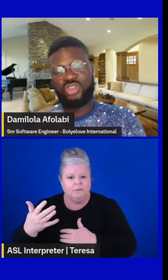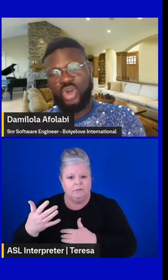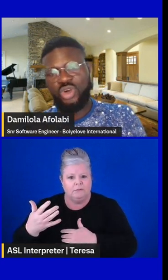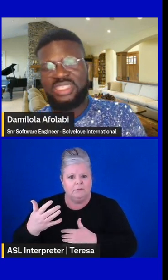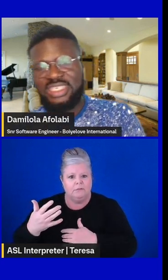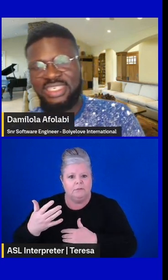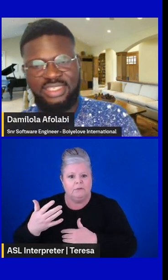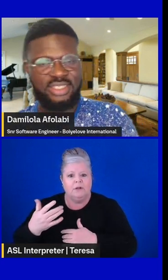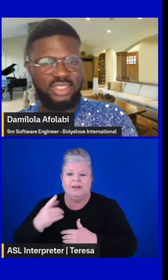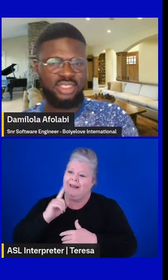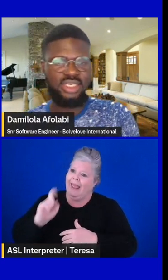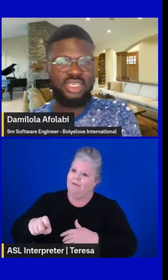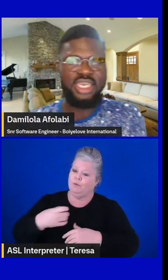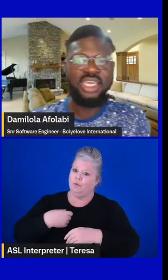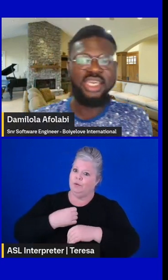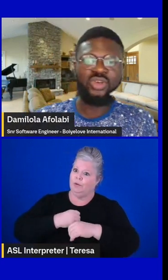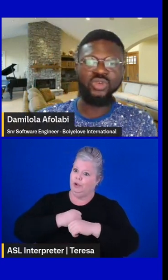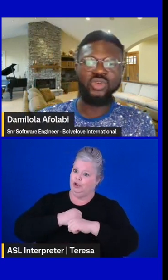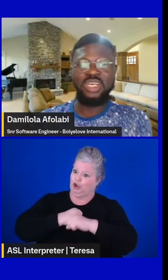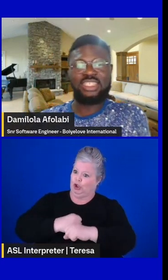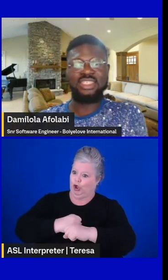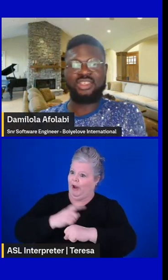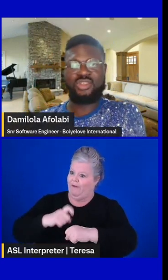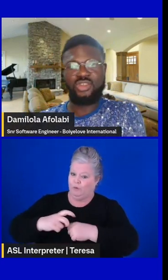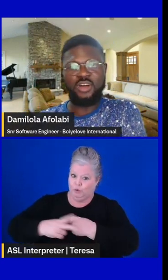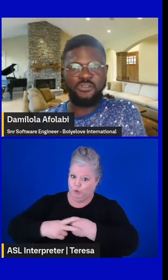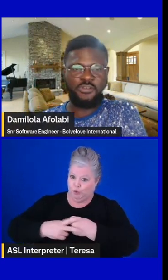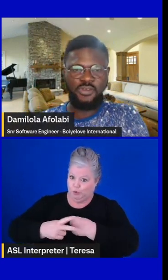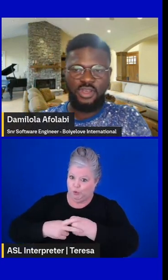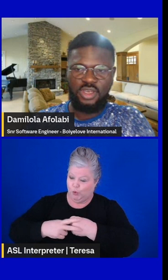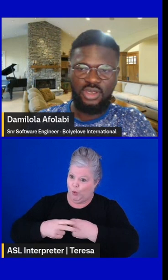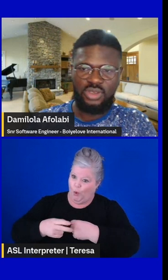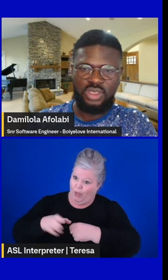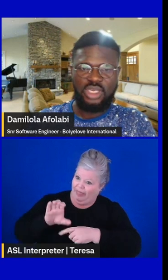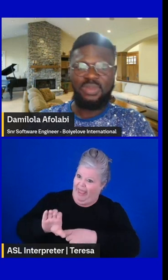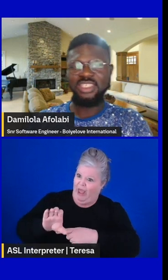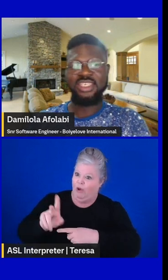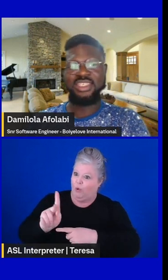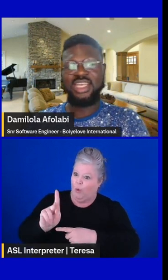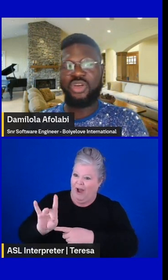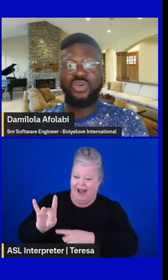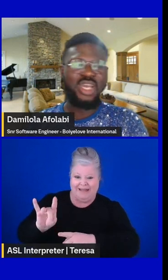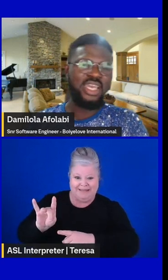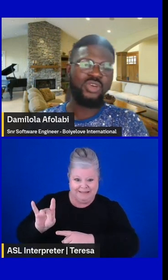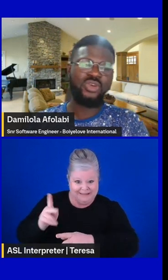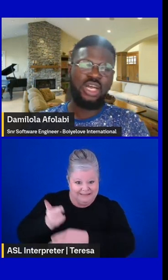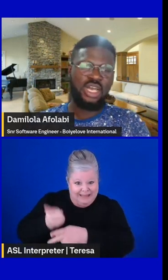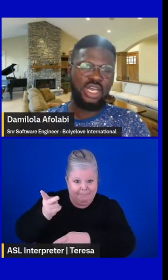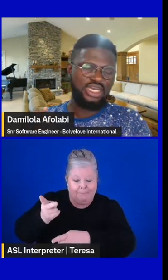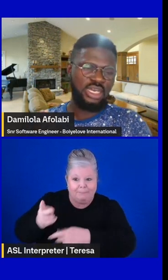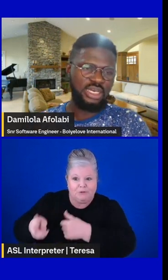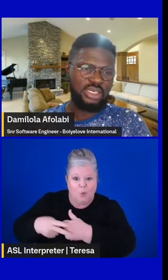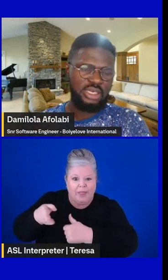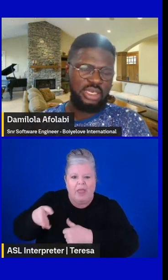Securely storing this in Kubernetes is tough. Imagine a scenario where